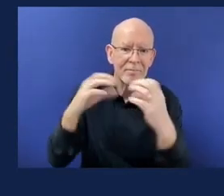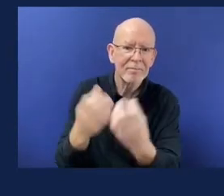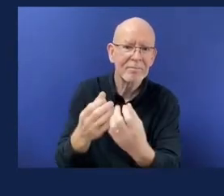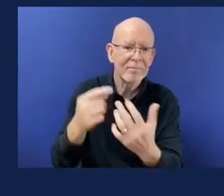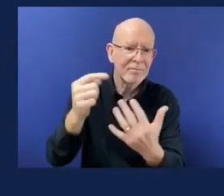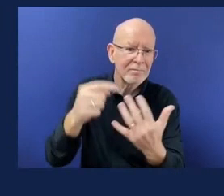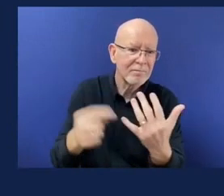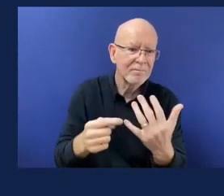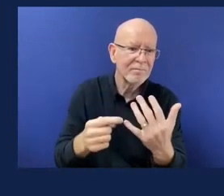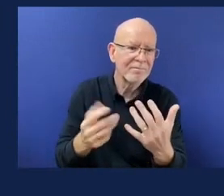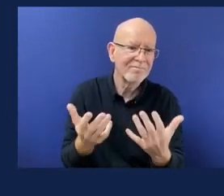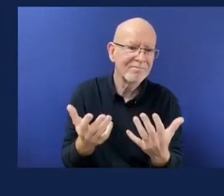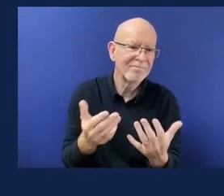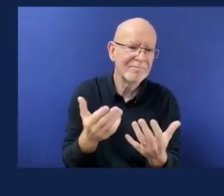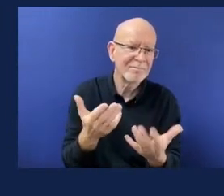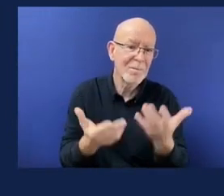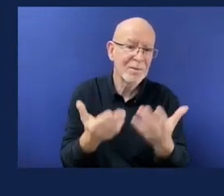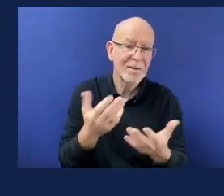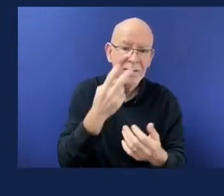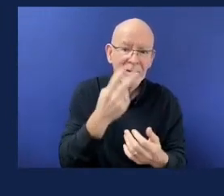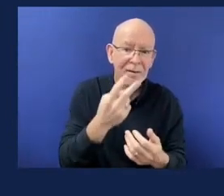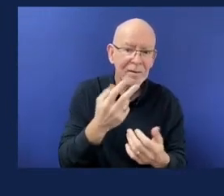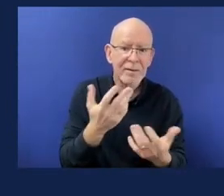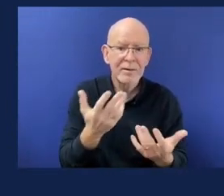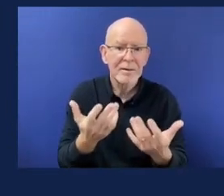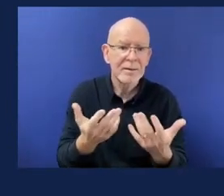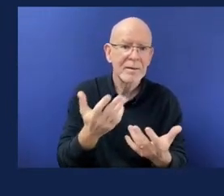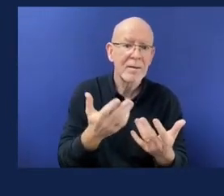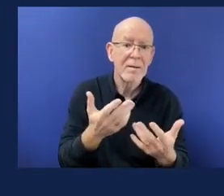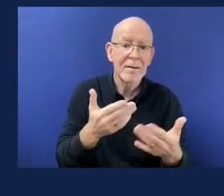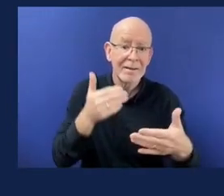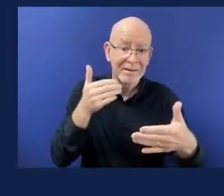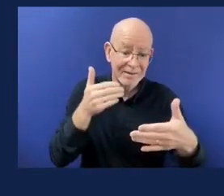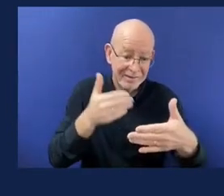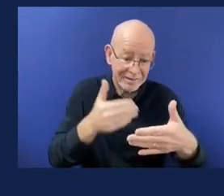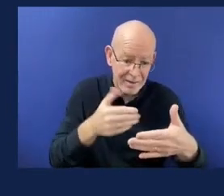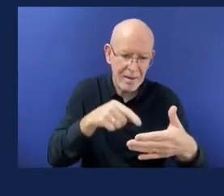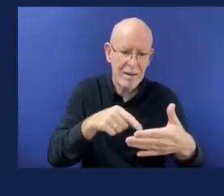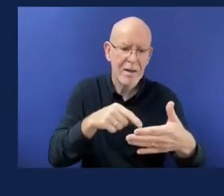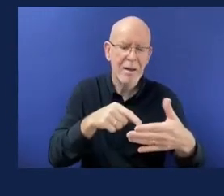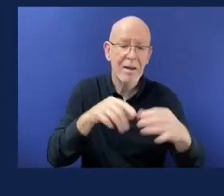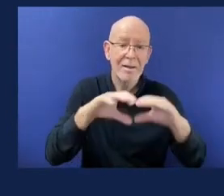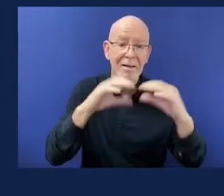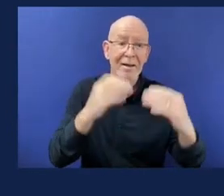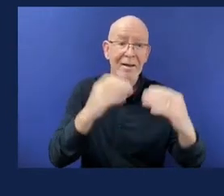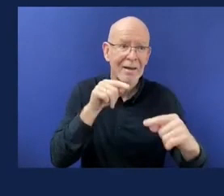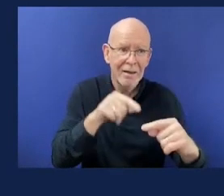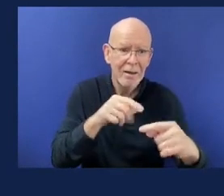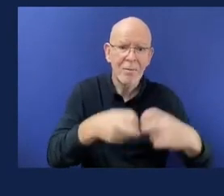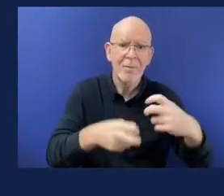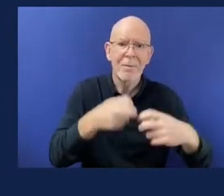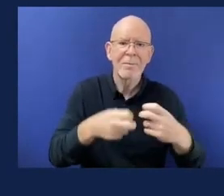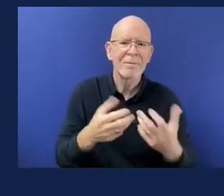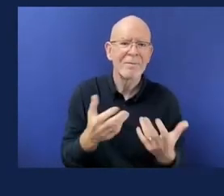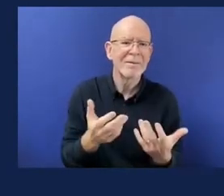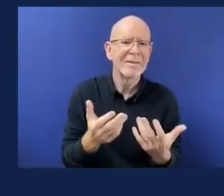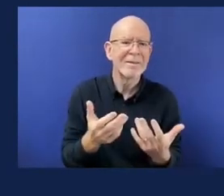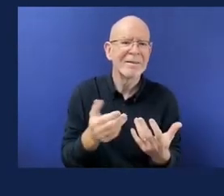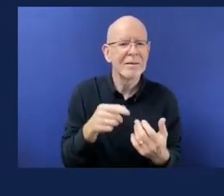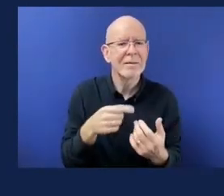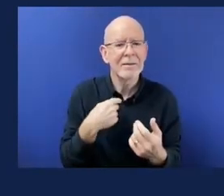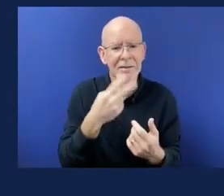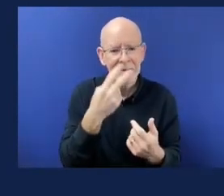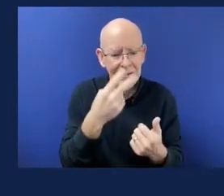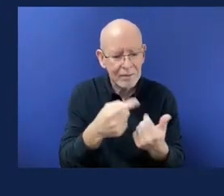is so excited, it can be a very loud and overwhelming place. And for people with auditory sensitivities,